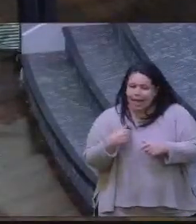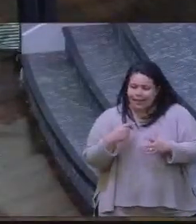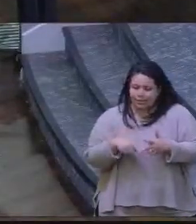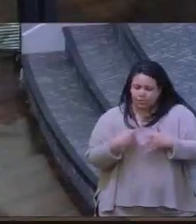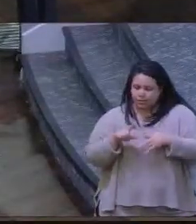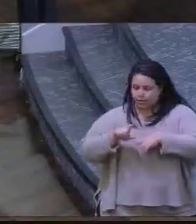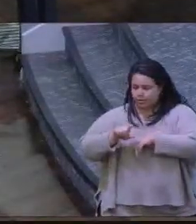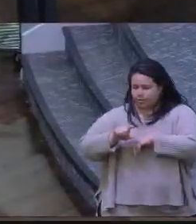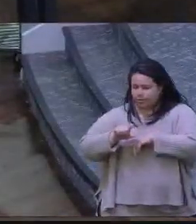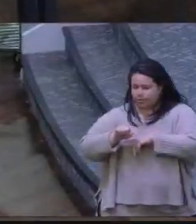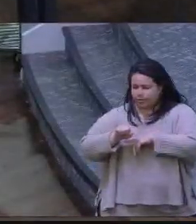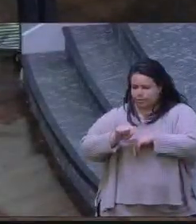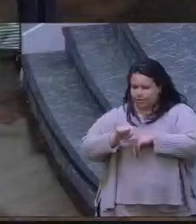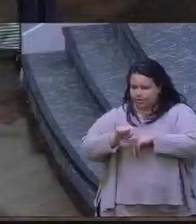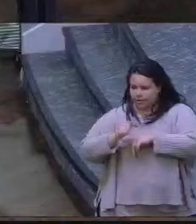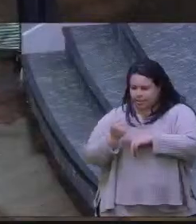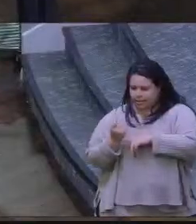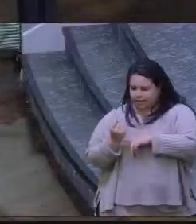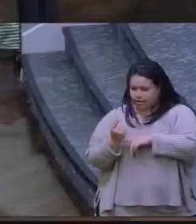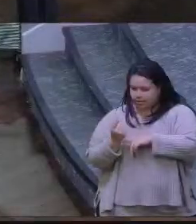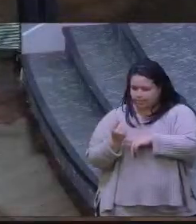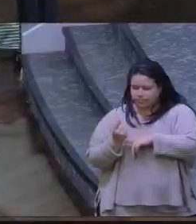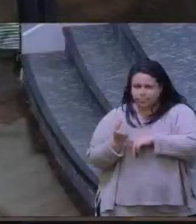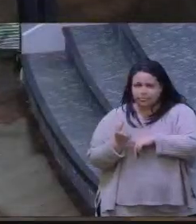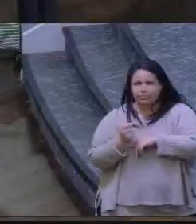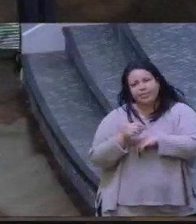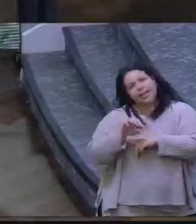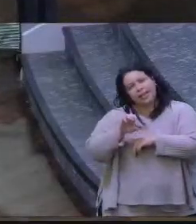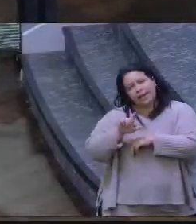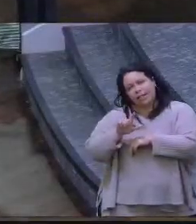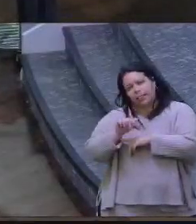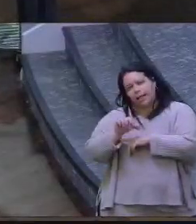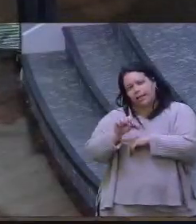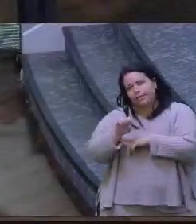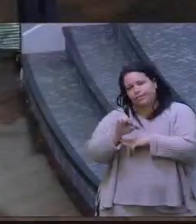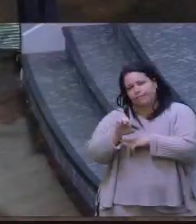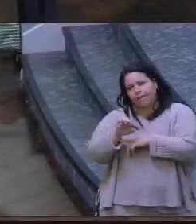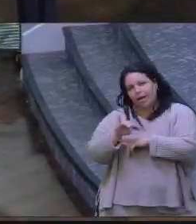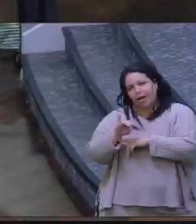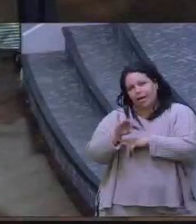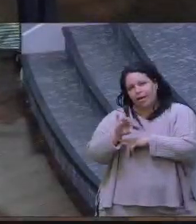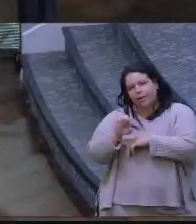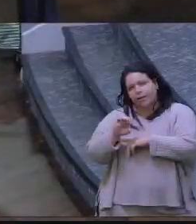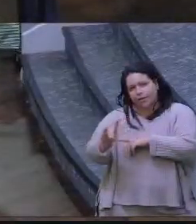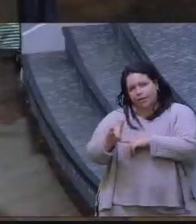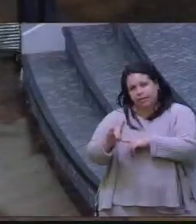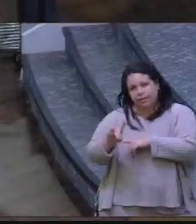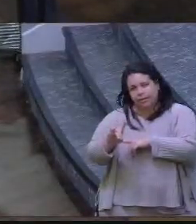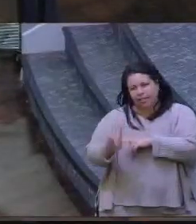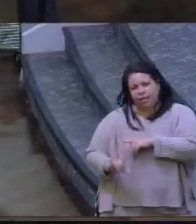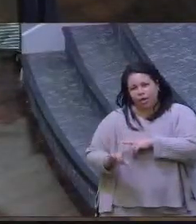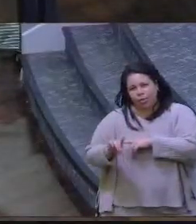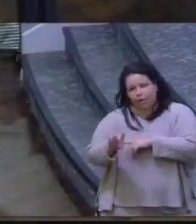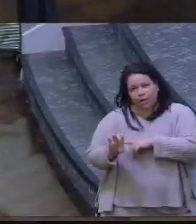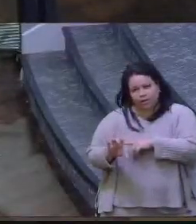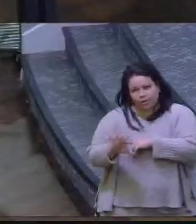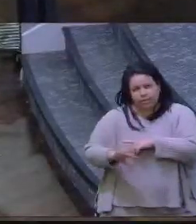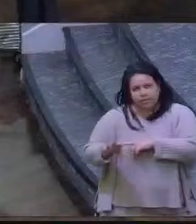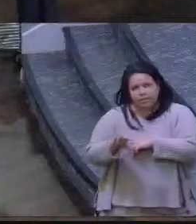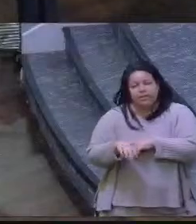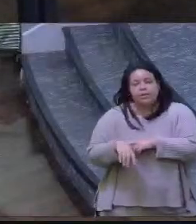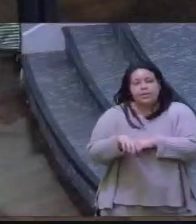2011, I think we were classified was in the low 100s. So it's went from about $145, $150 up